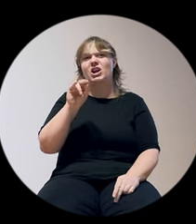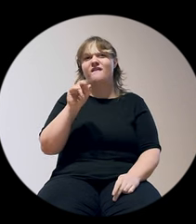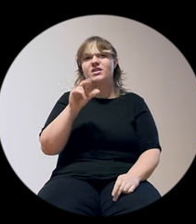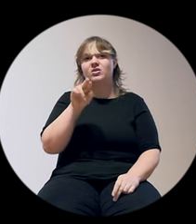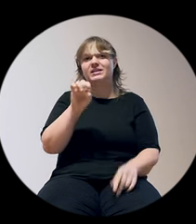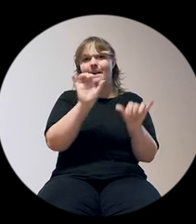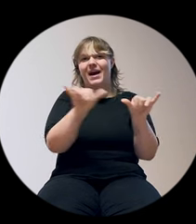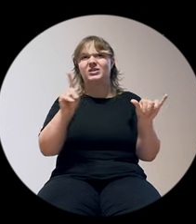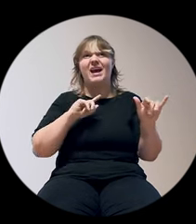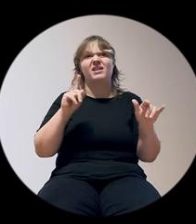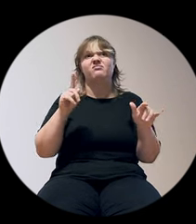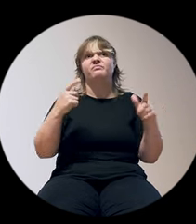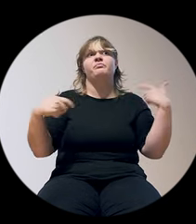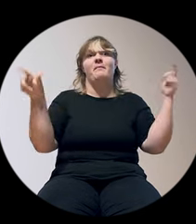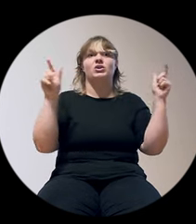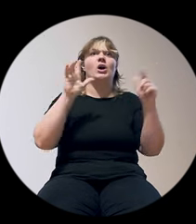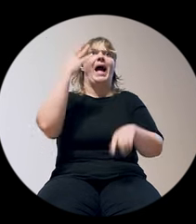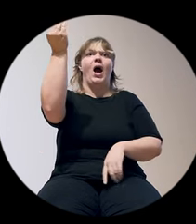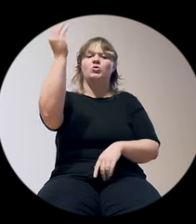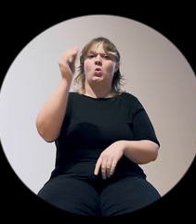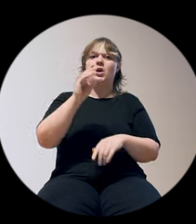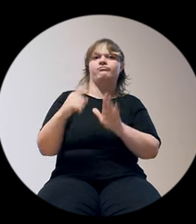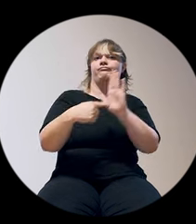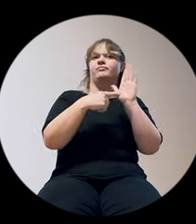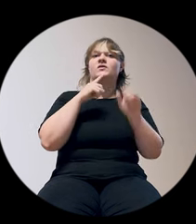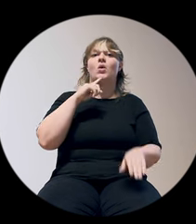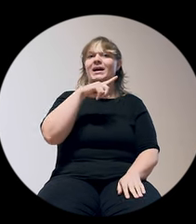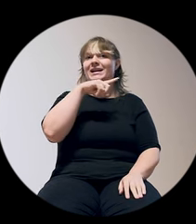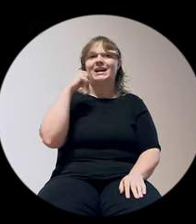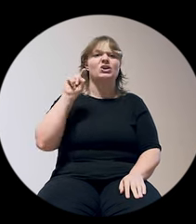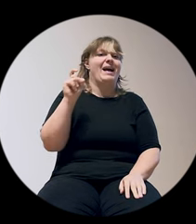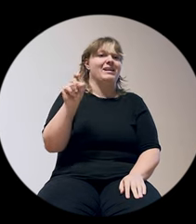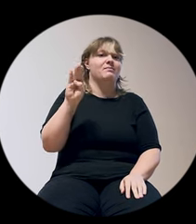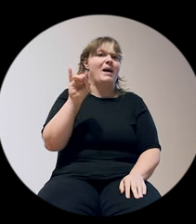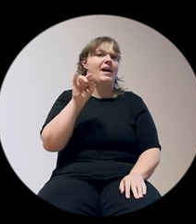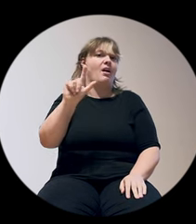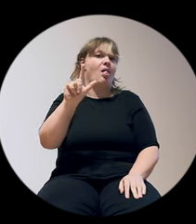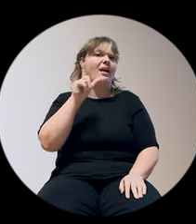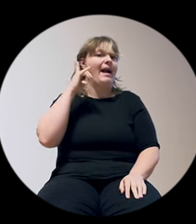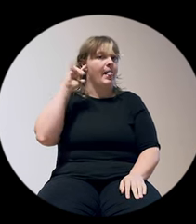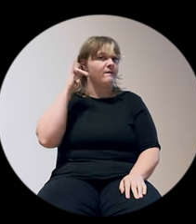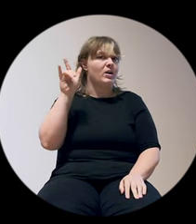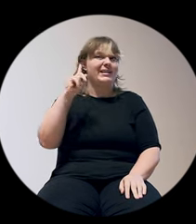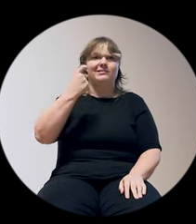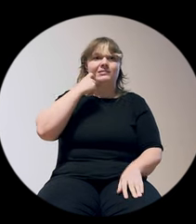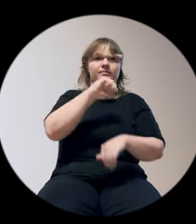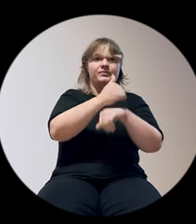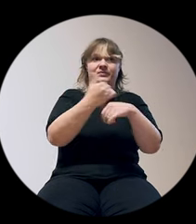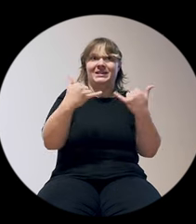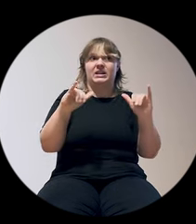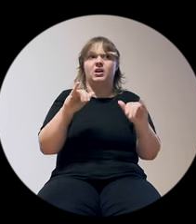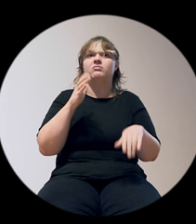outdoor installations for the Desert X Biennial in California, as well as a recent installation that's still on